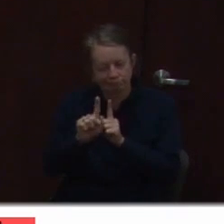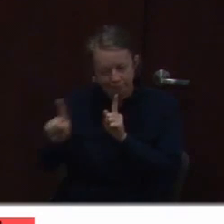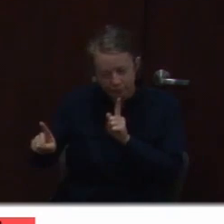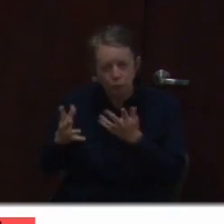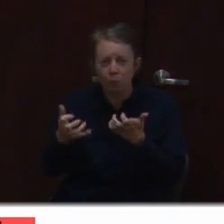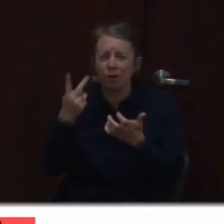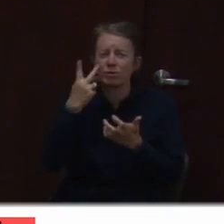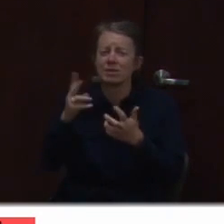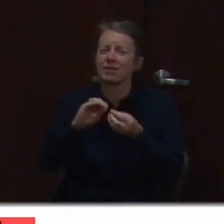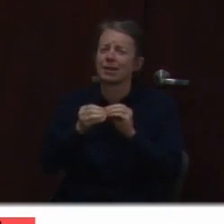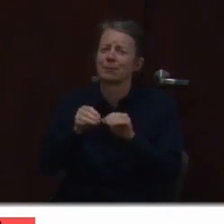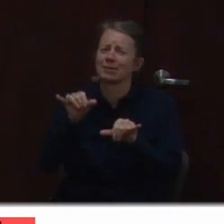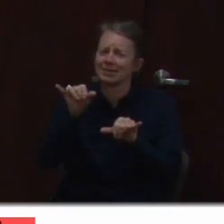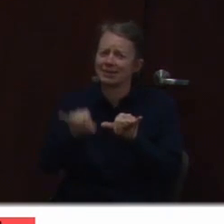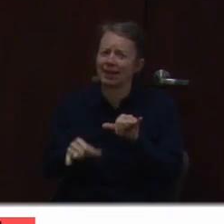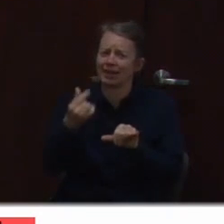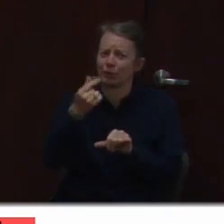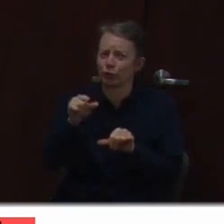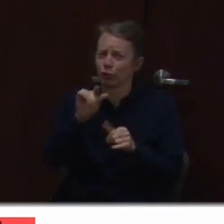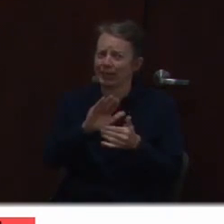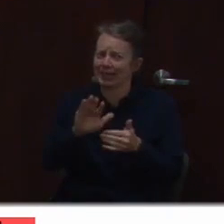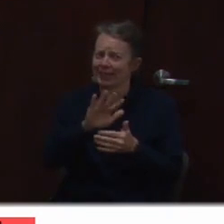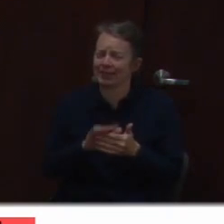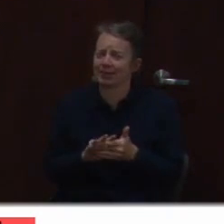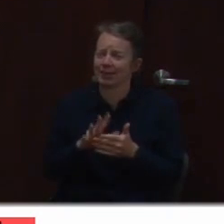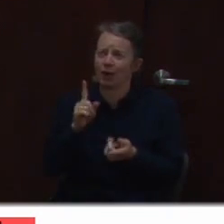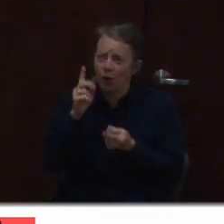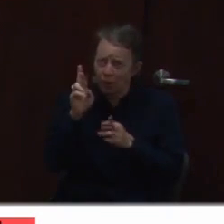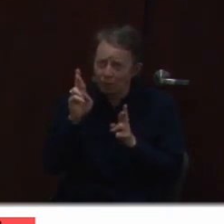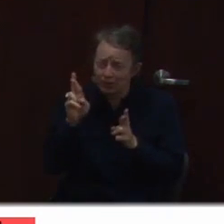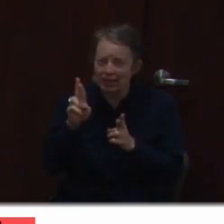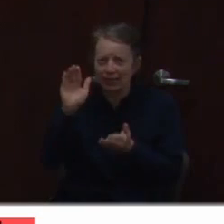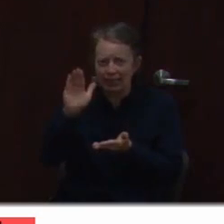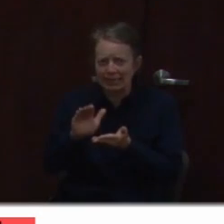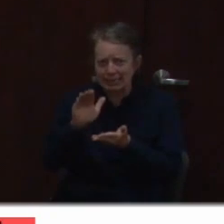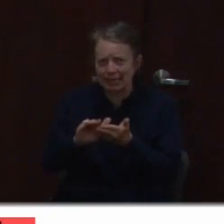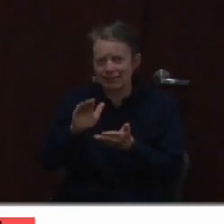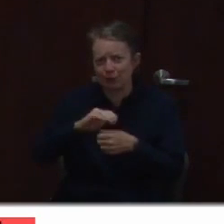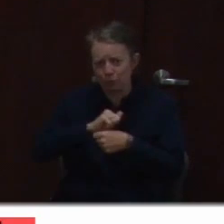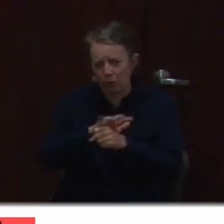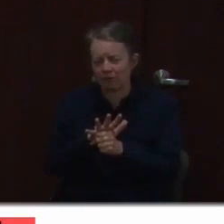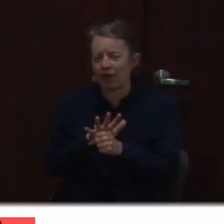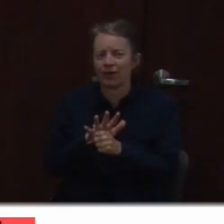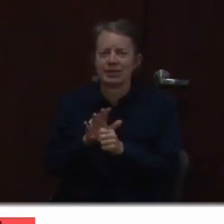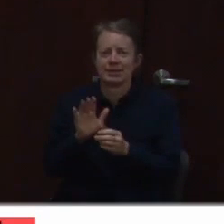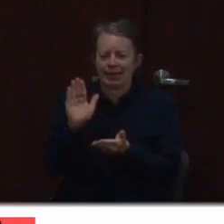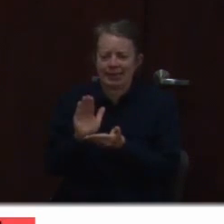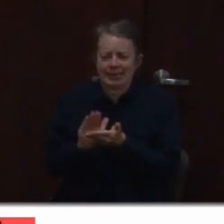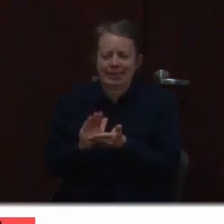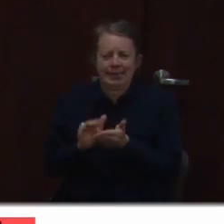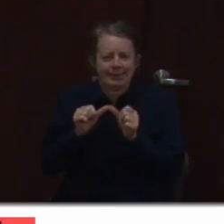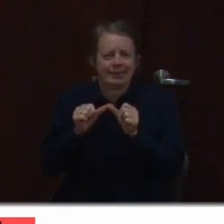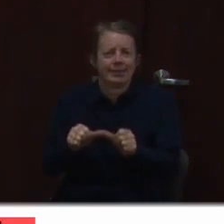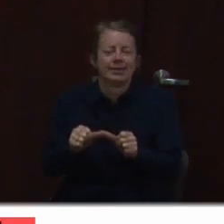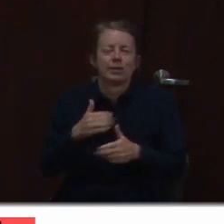green area and hopefully reduce it even further. So please do not become